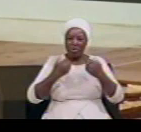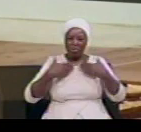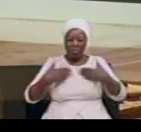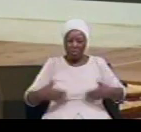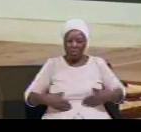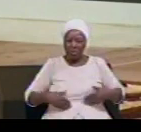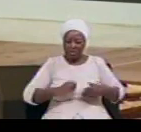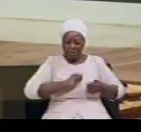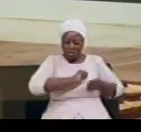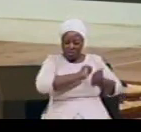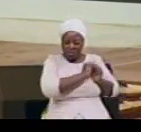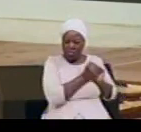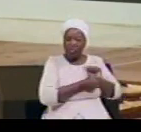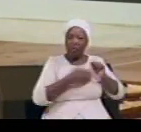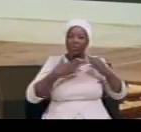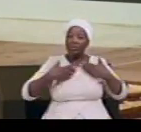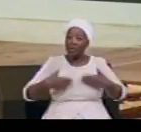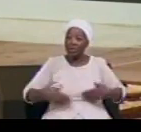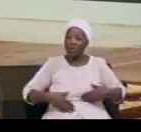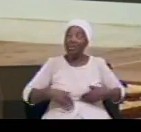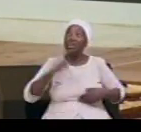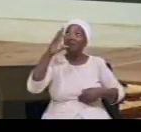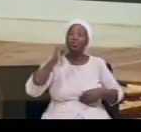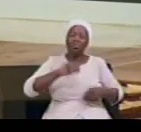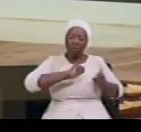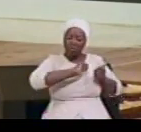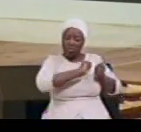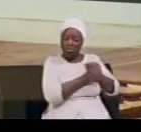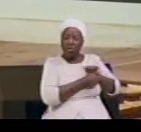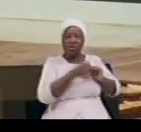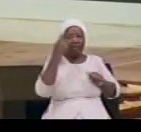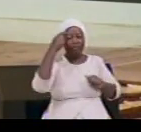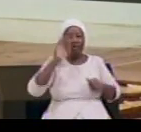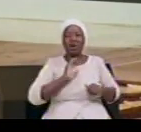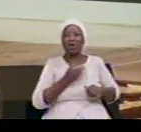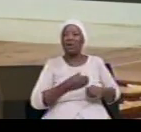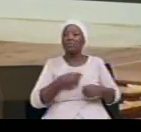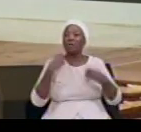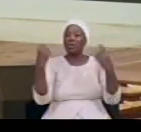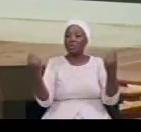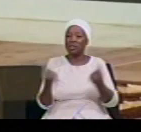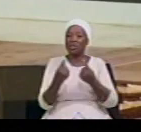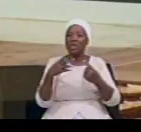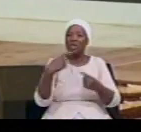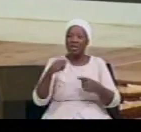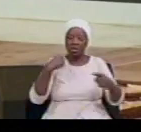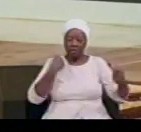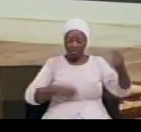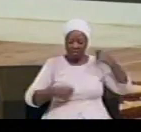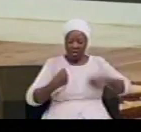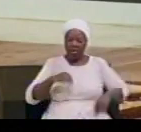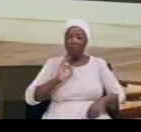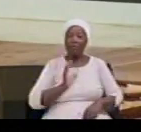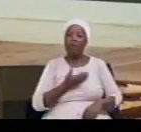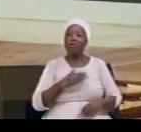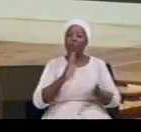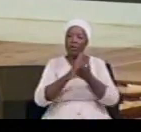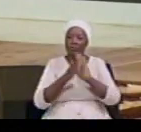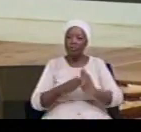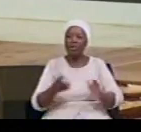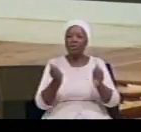was bruised for iniquities. The chastisement of our peace was upon him, and with